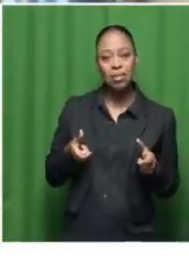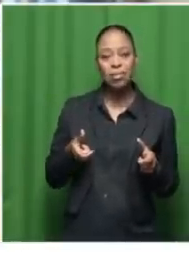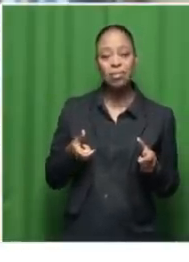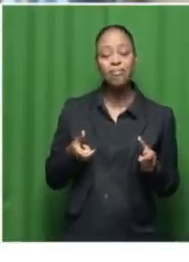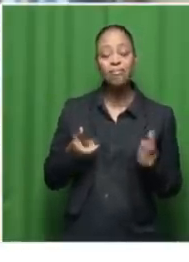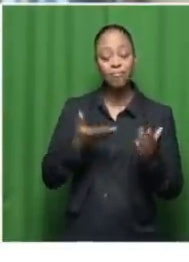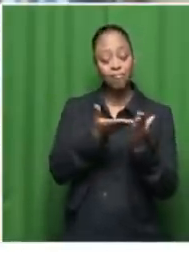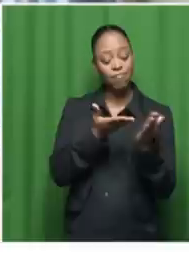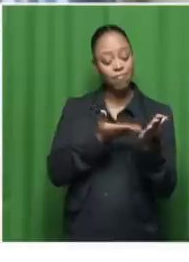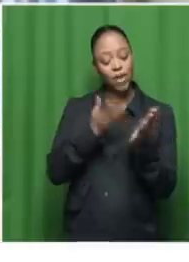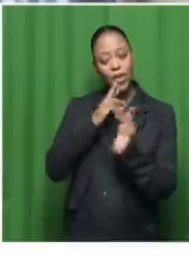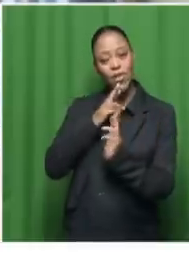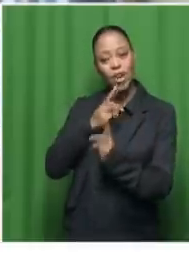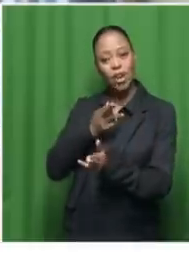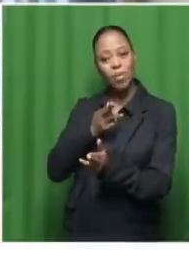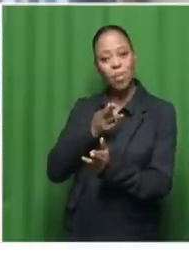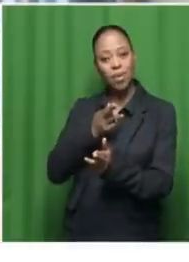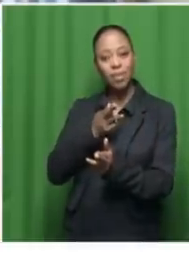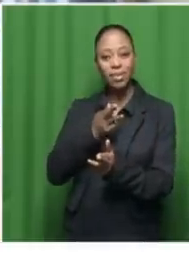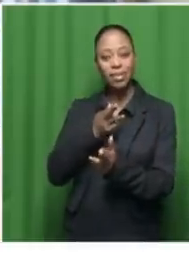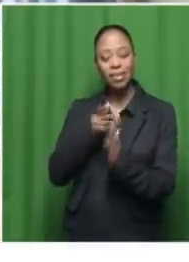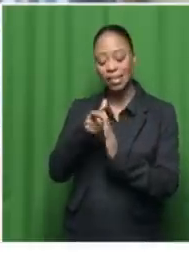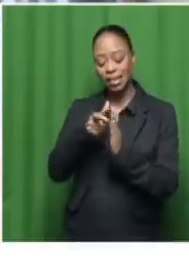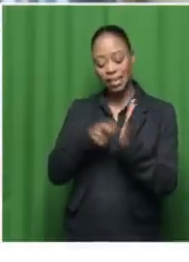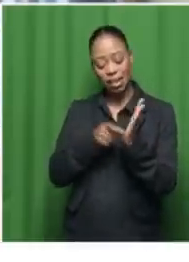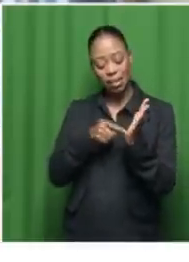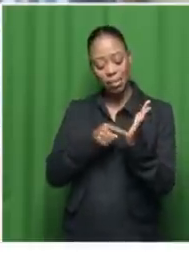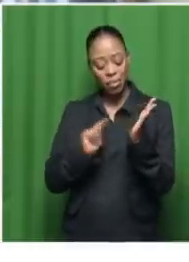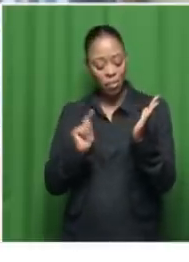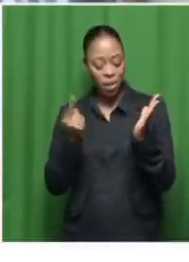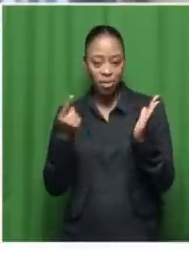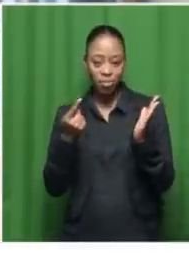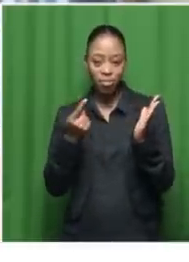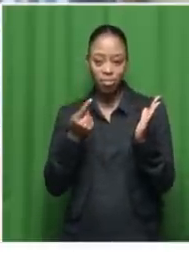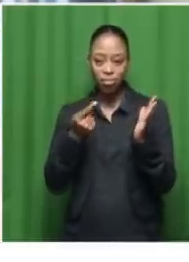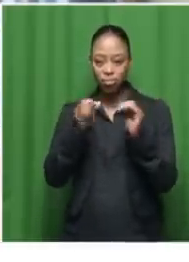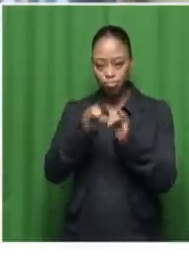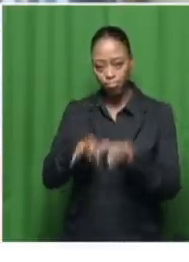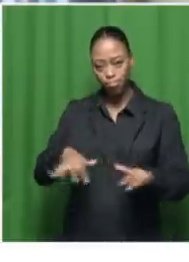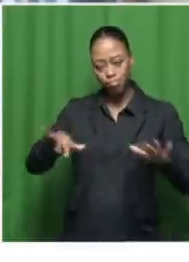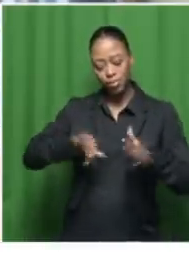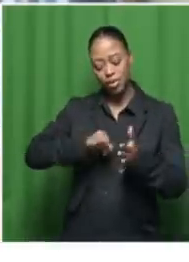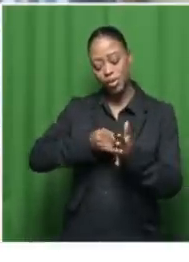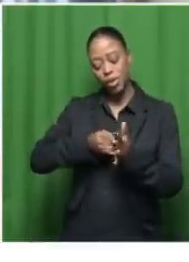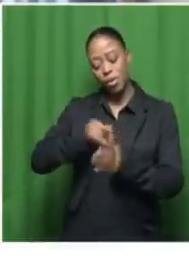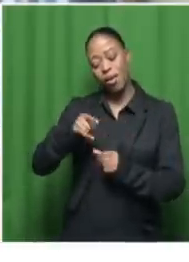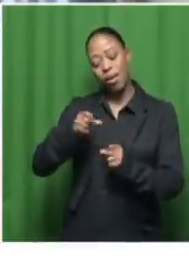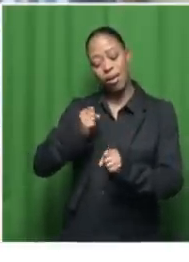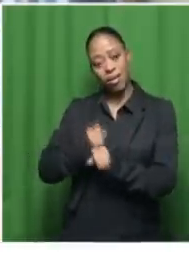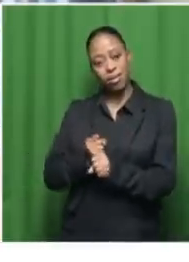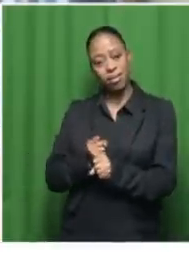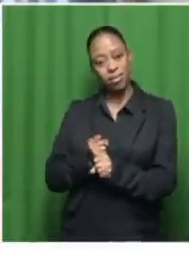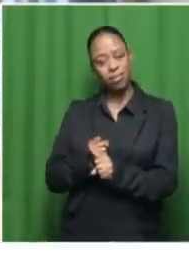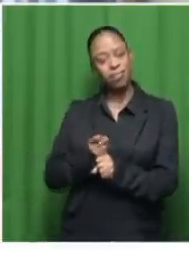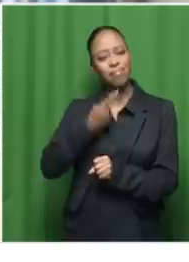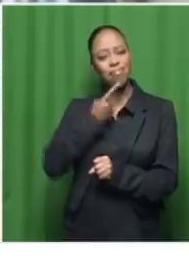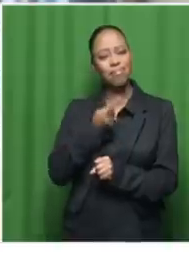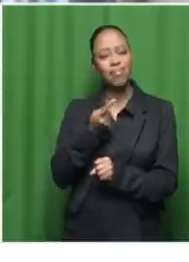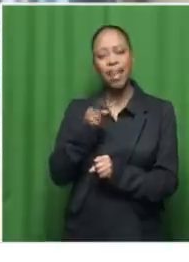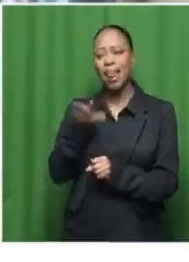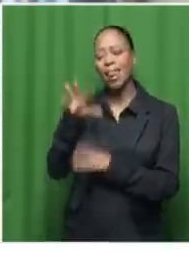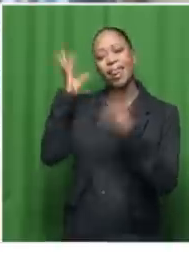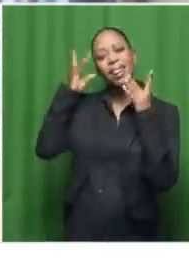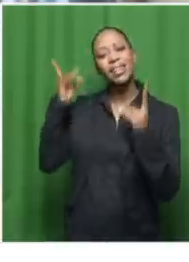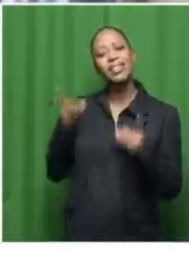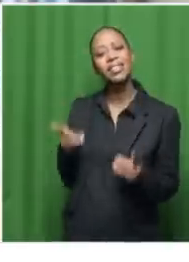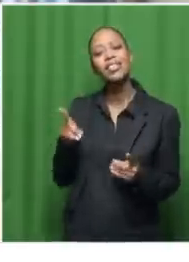report, very first chapter of the report that came out in January this year, describes the judgment